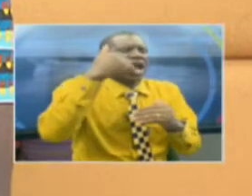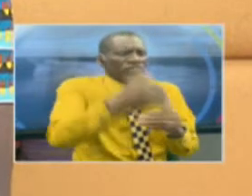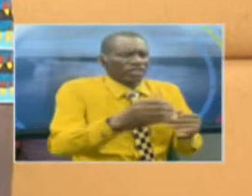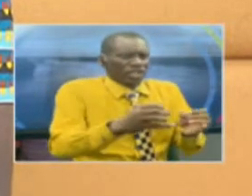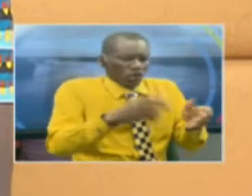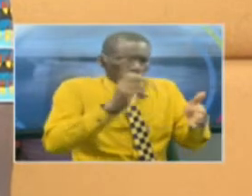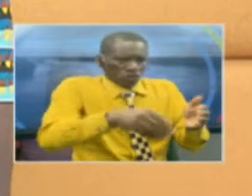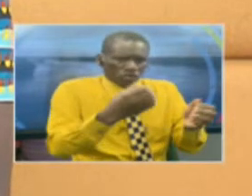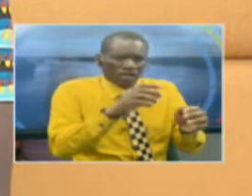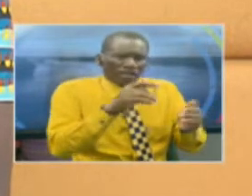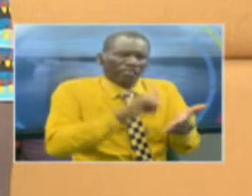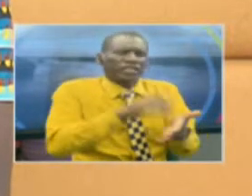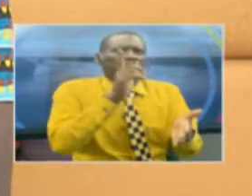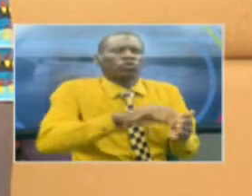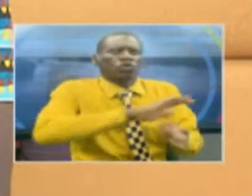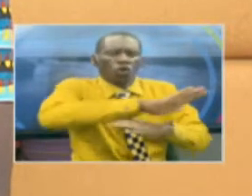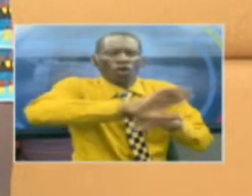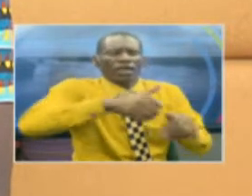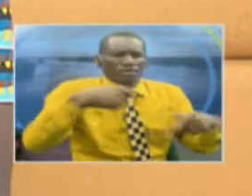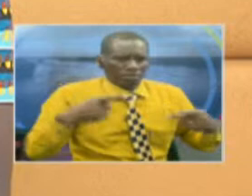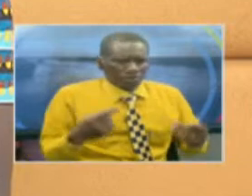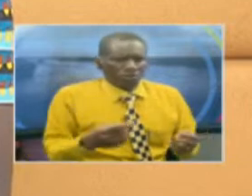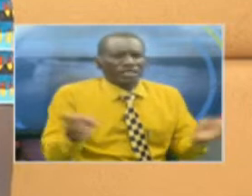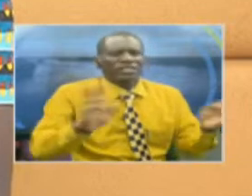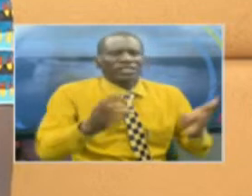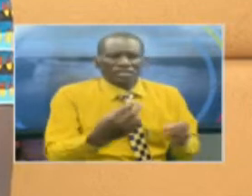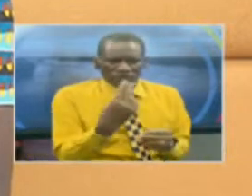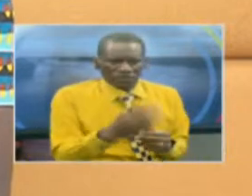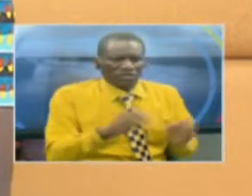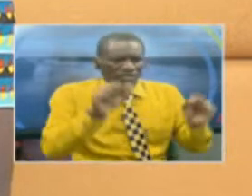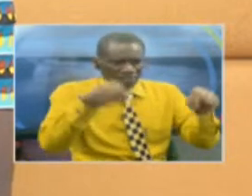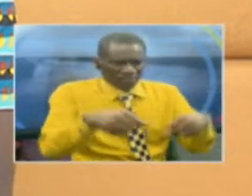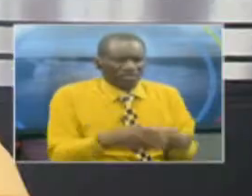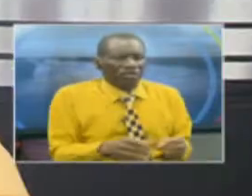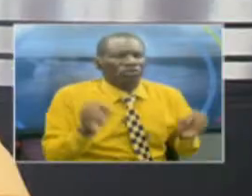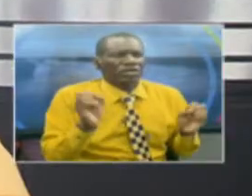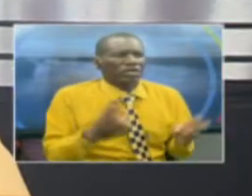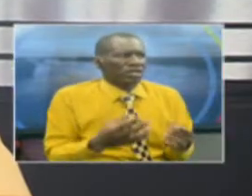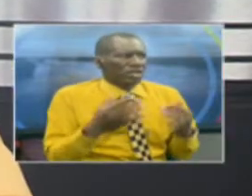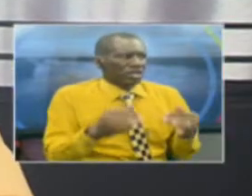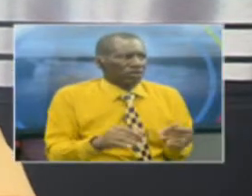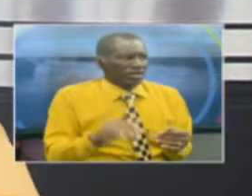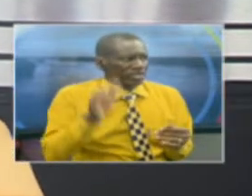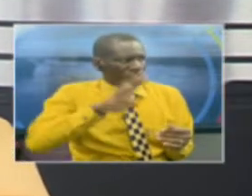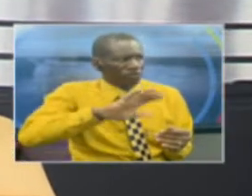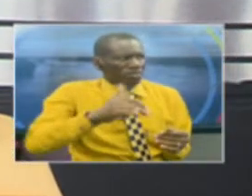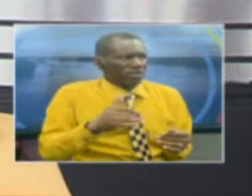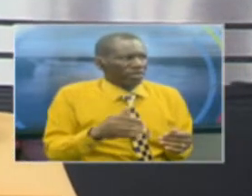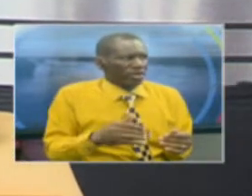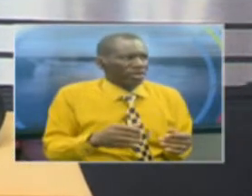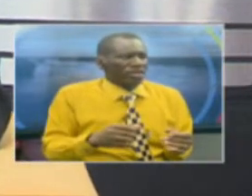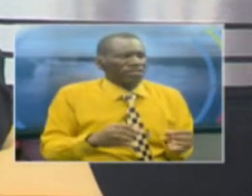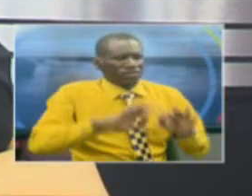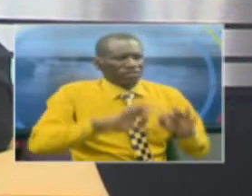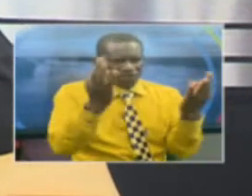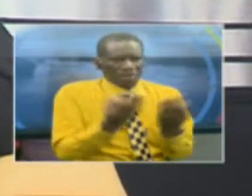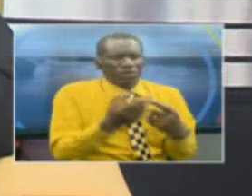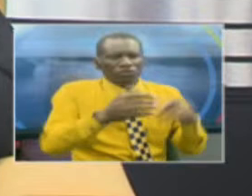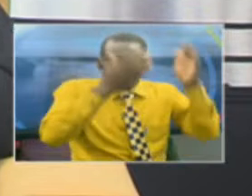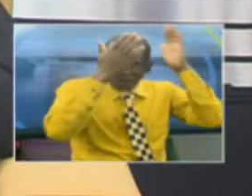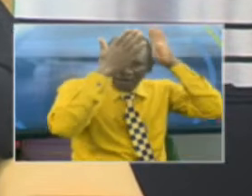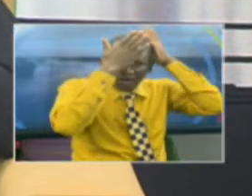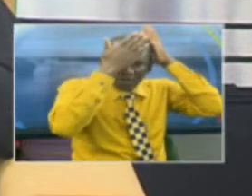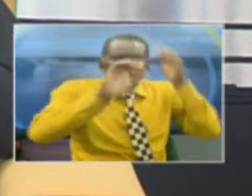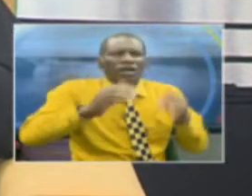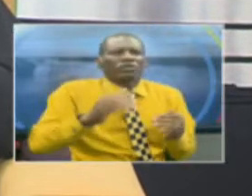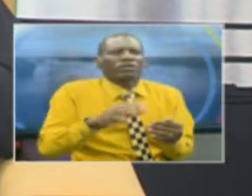every other person needs to focus on. Yes. Okay, let's hear from the other couple joining us from Kakamega County,